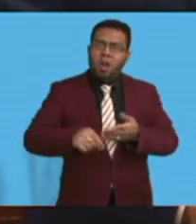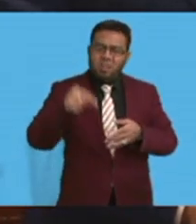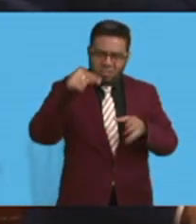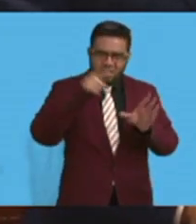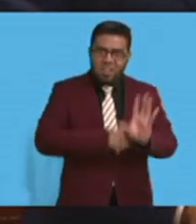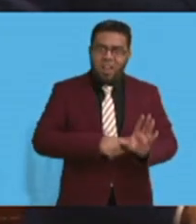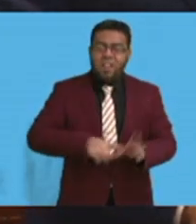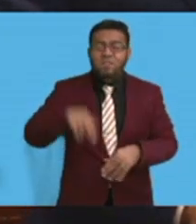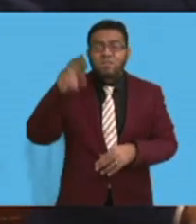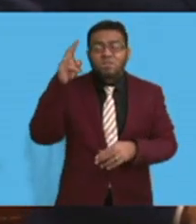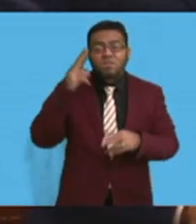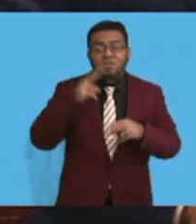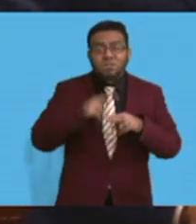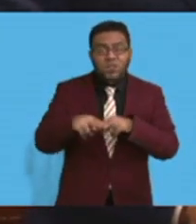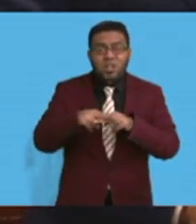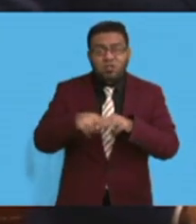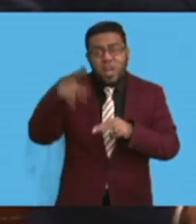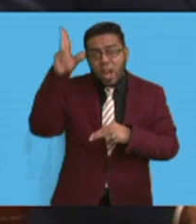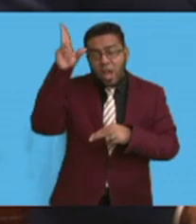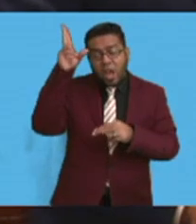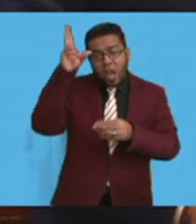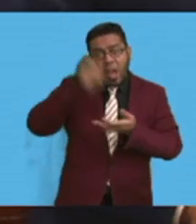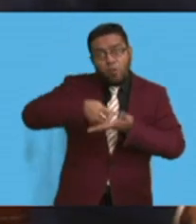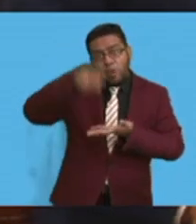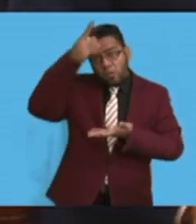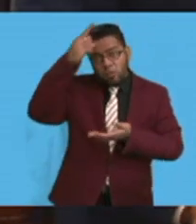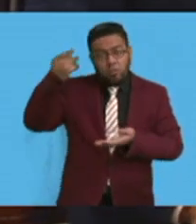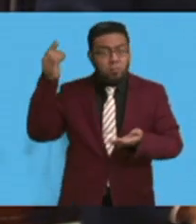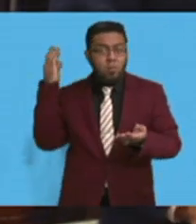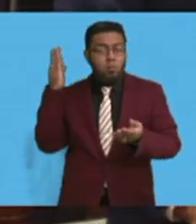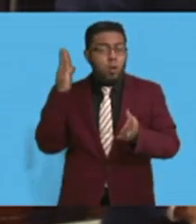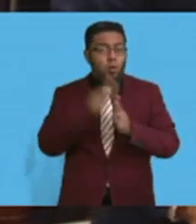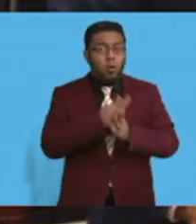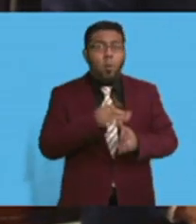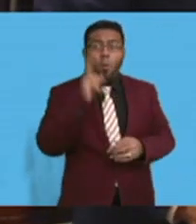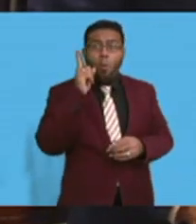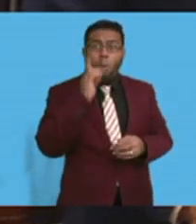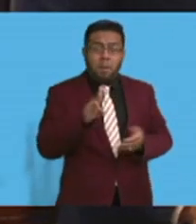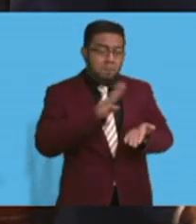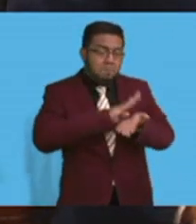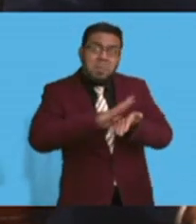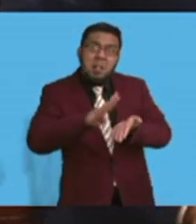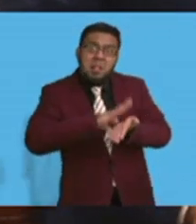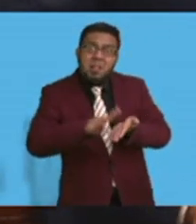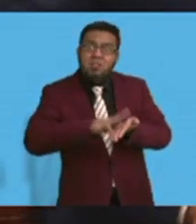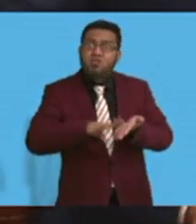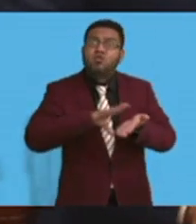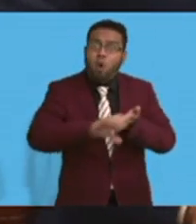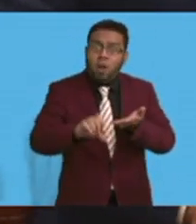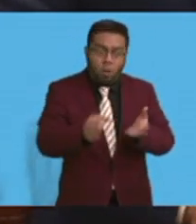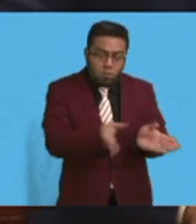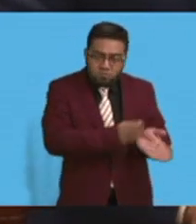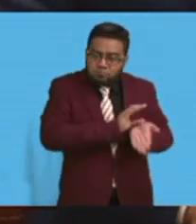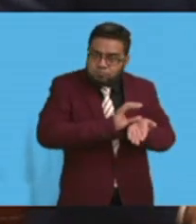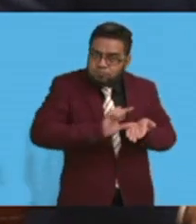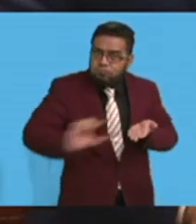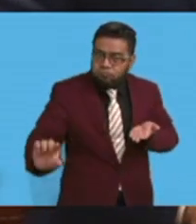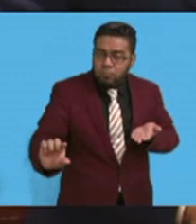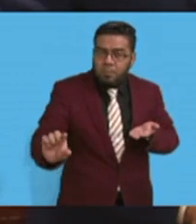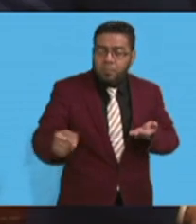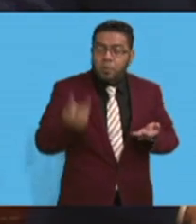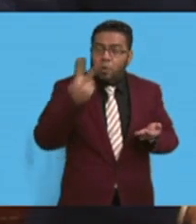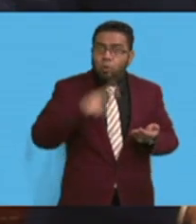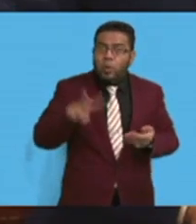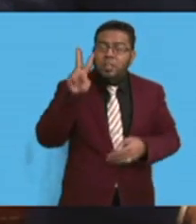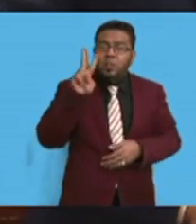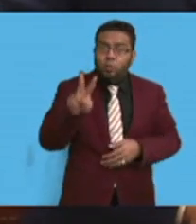Fijian education, as we've allocated a record-smashing amount of over $1 billion to the education sector, nearly 22% of